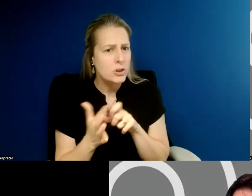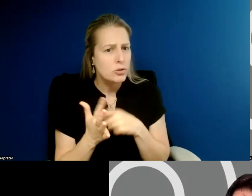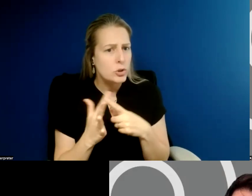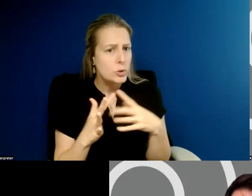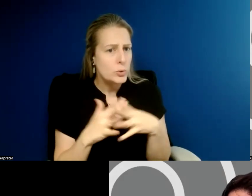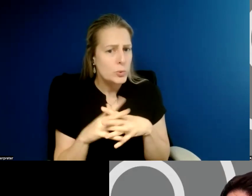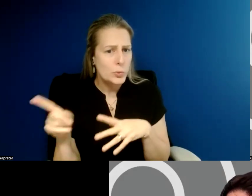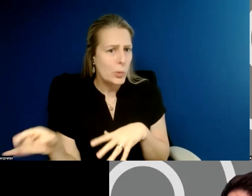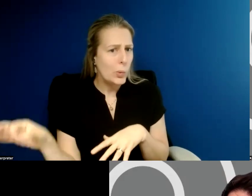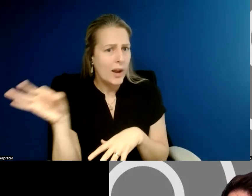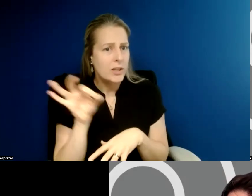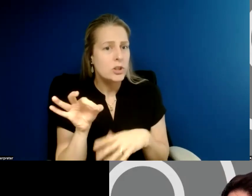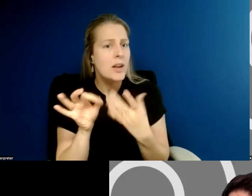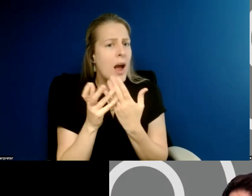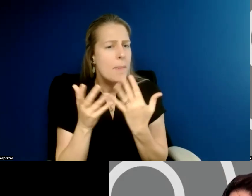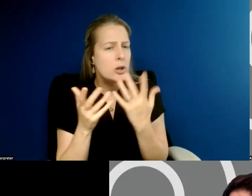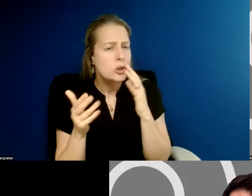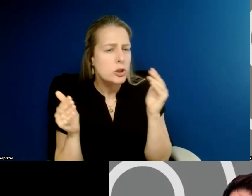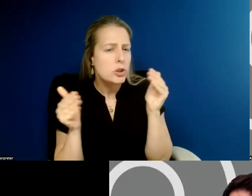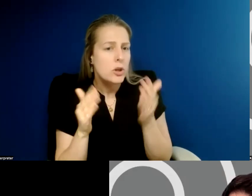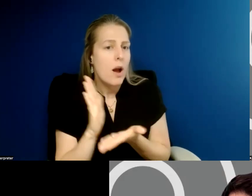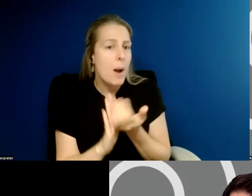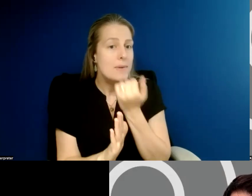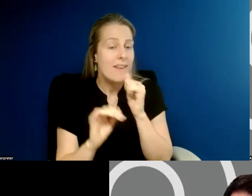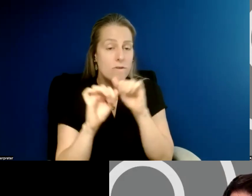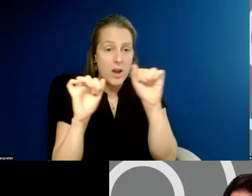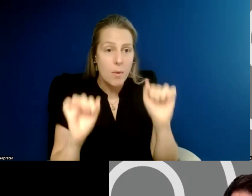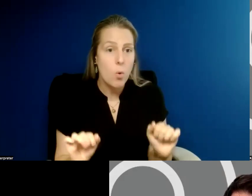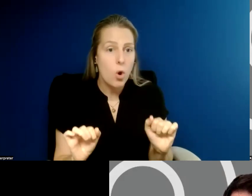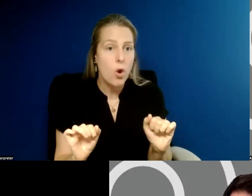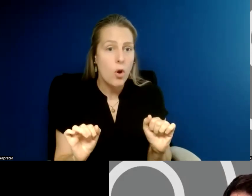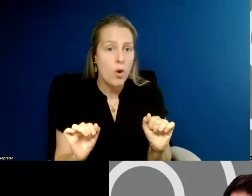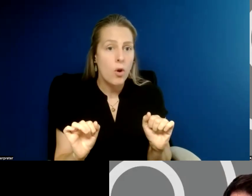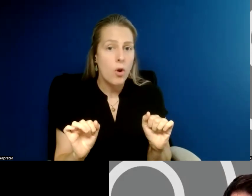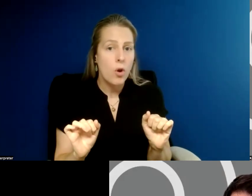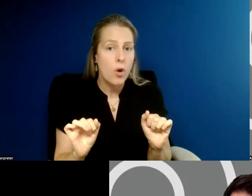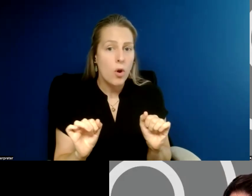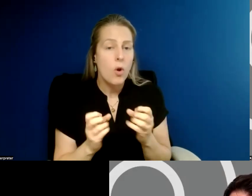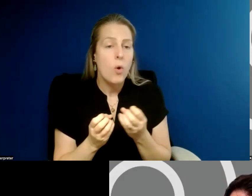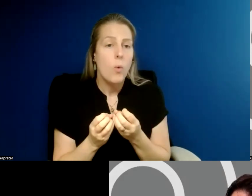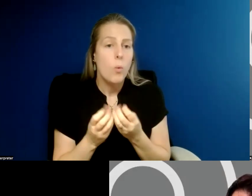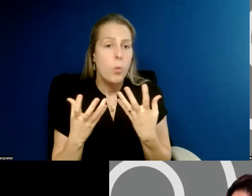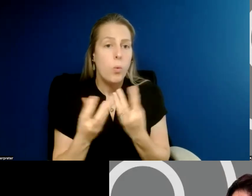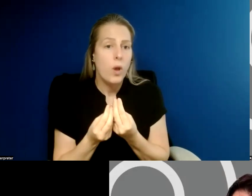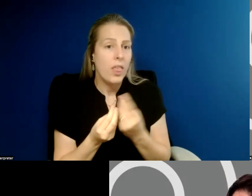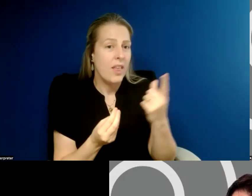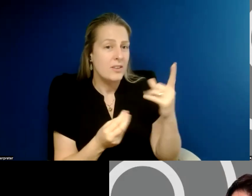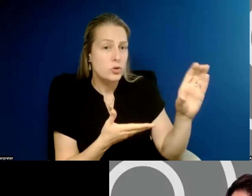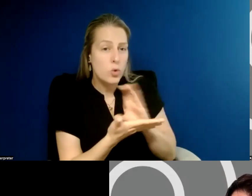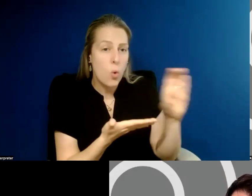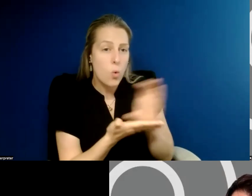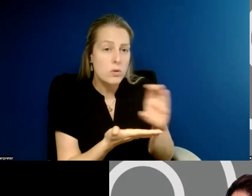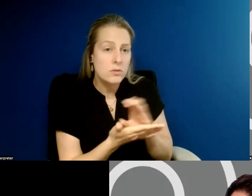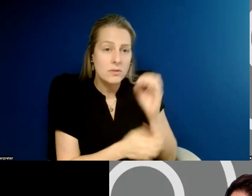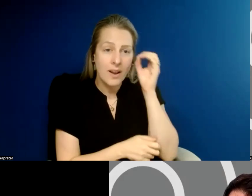on updating the concept or framework versus embedding donor economics into government strategies, curricula, business commitments,